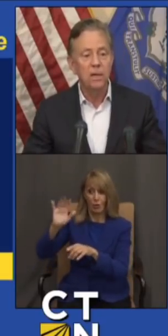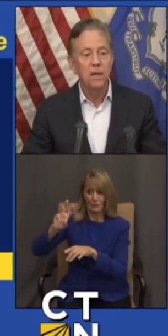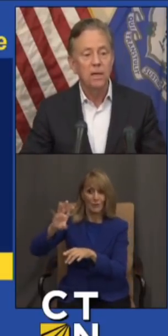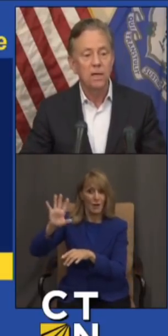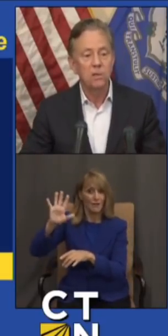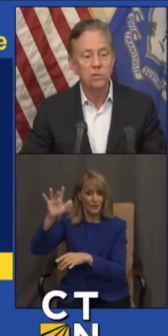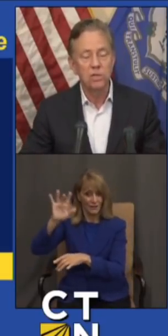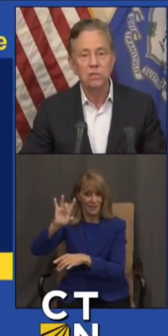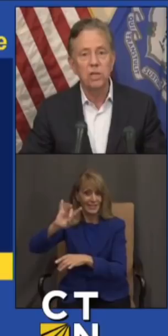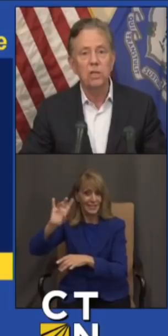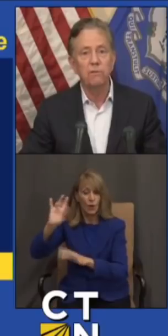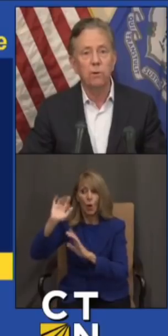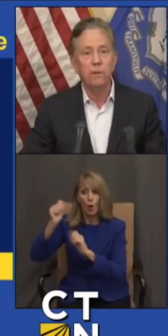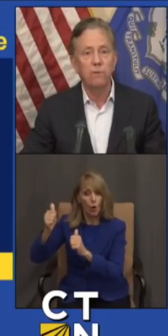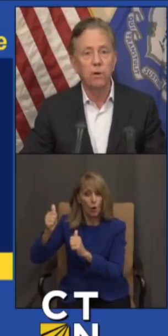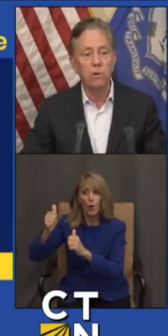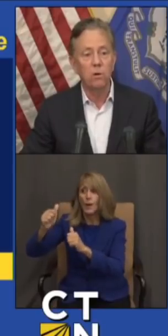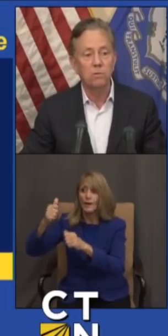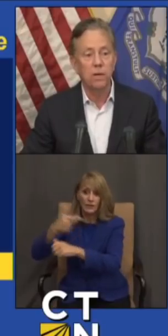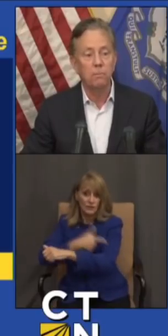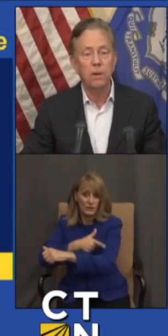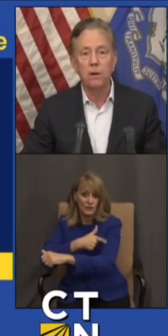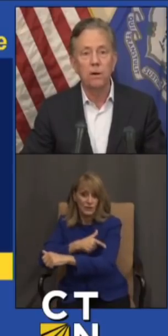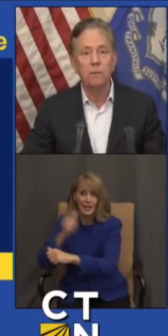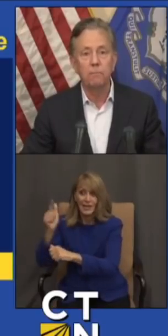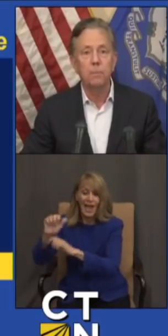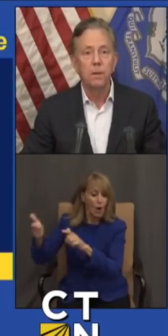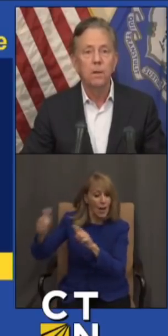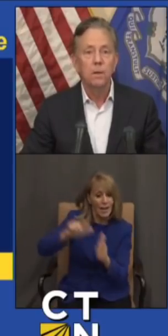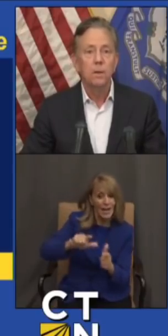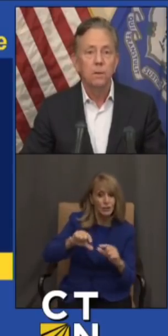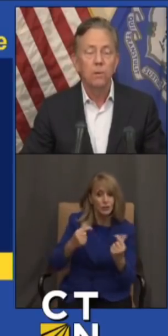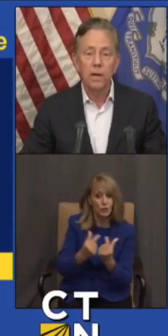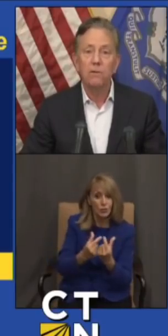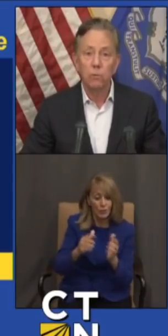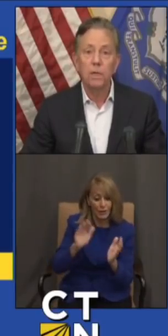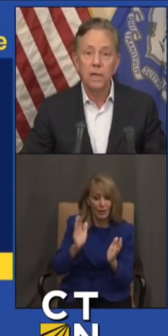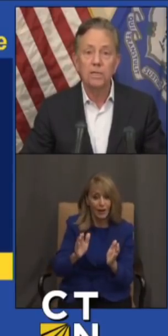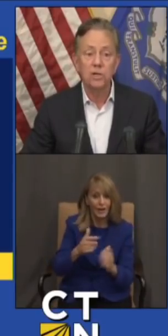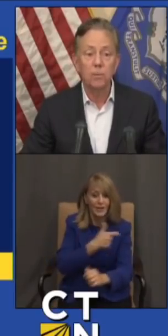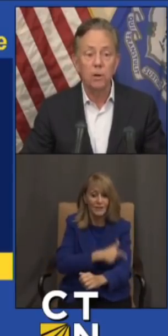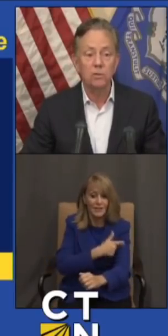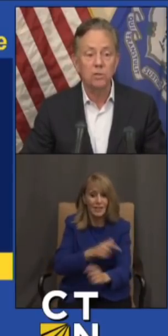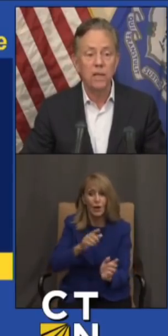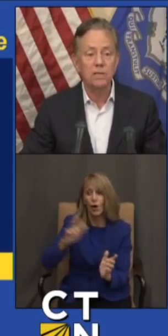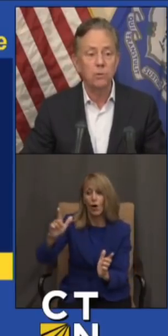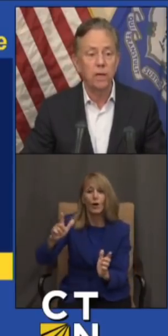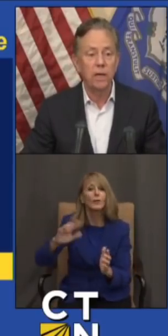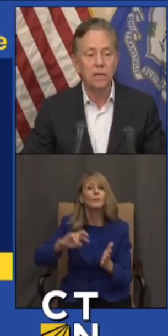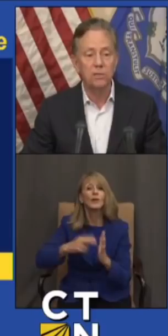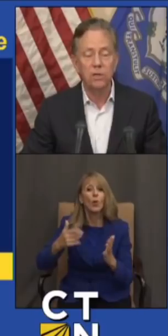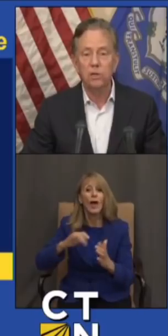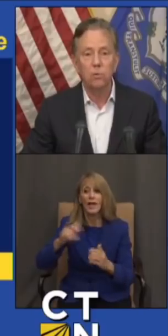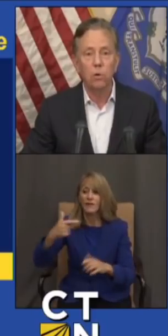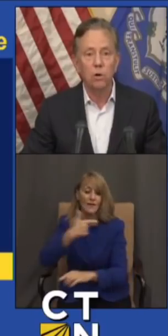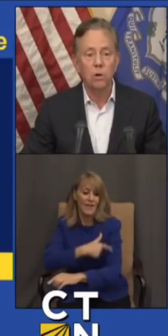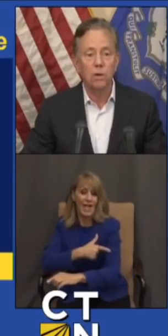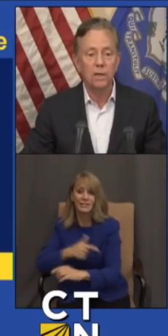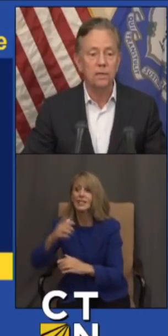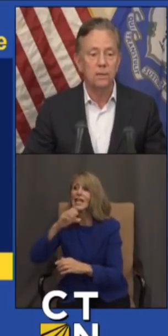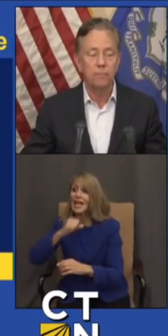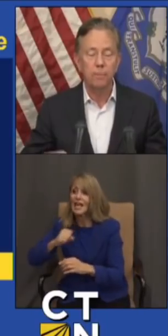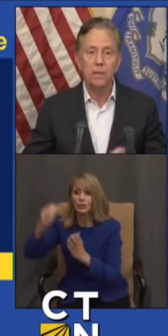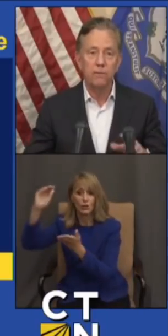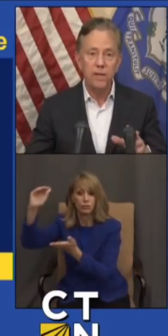state, get those 16 to 44-year-olds up there, we're going to have a really nice summer. So that's what we got to continue to work